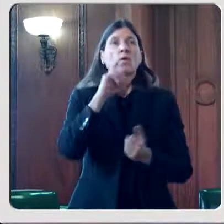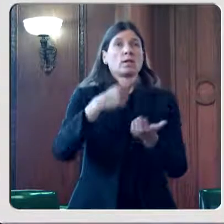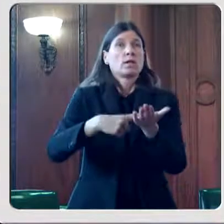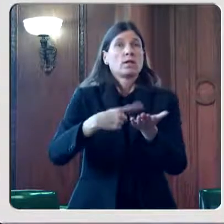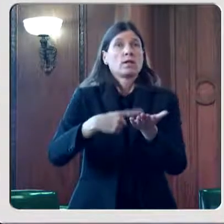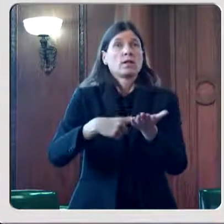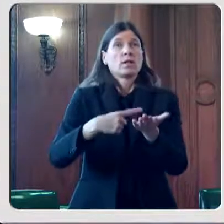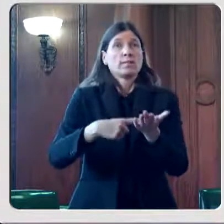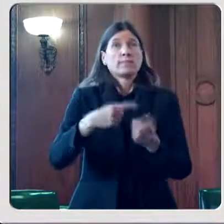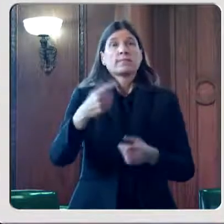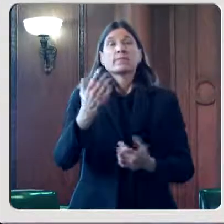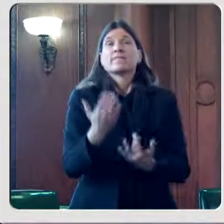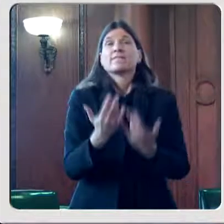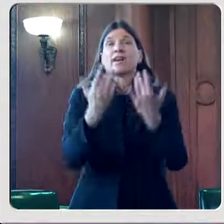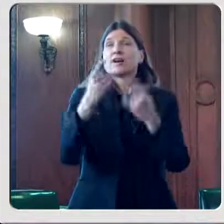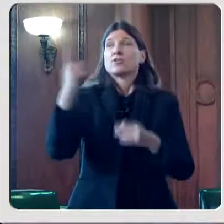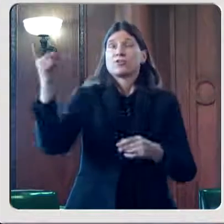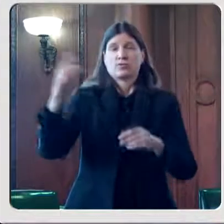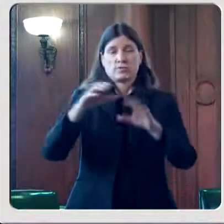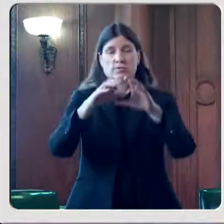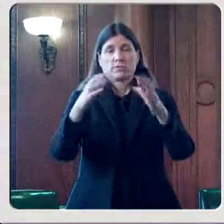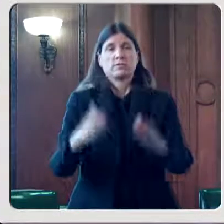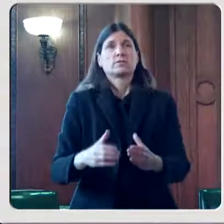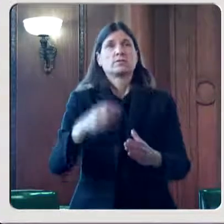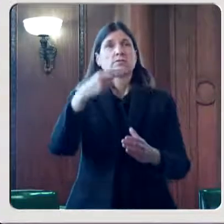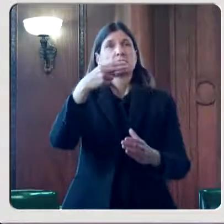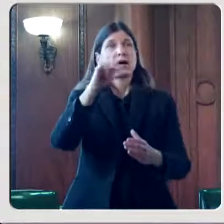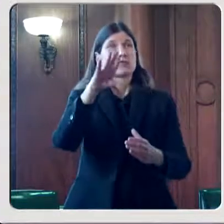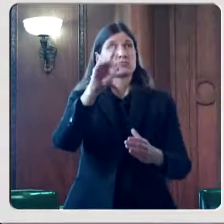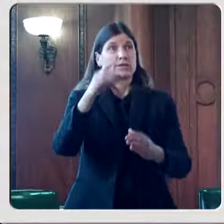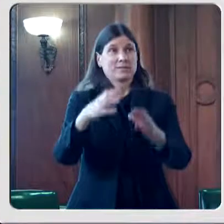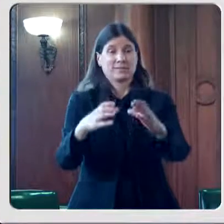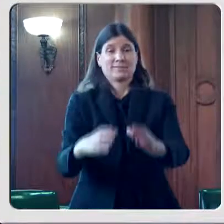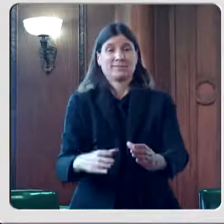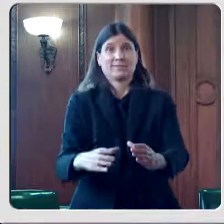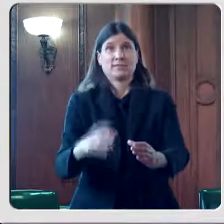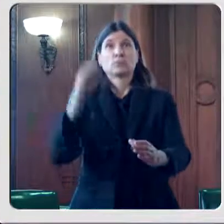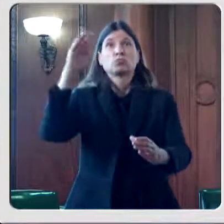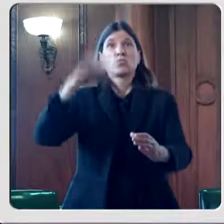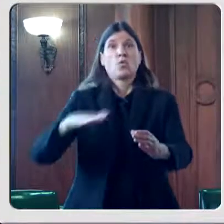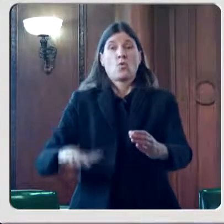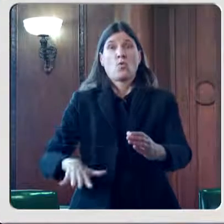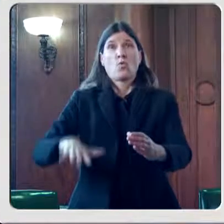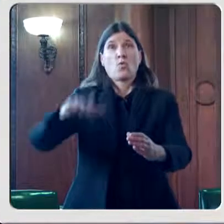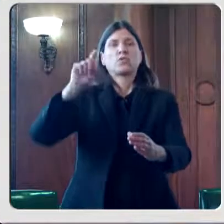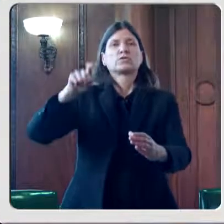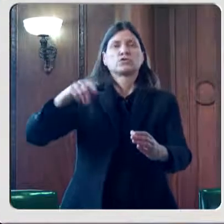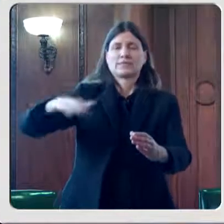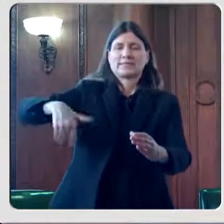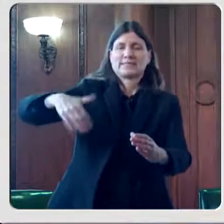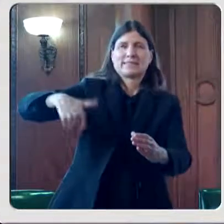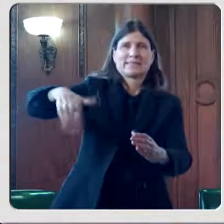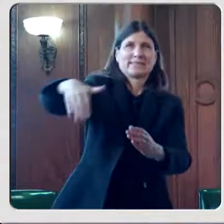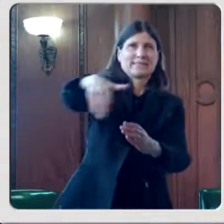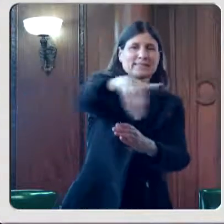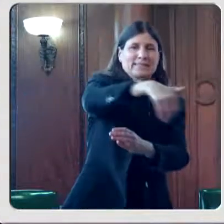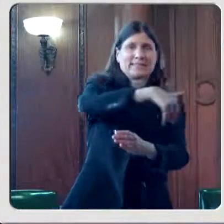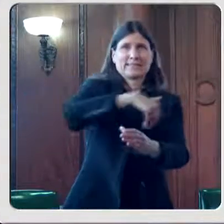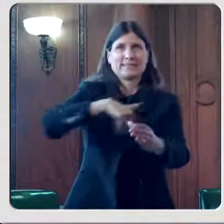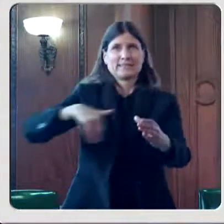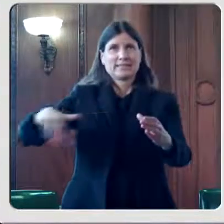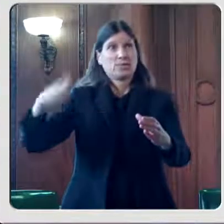Warwick, meals, we're nearing 6 million meals served to our students and families. Breakfast,